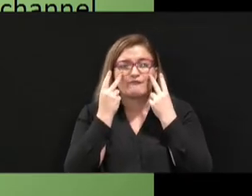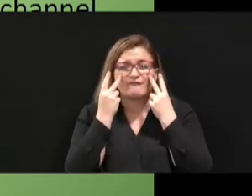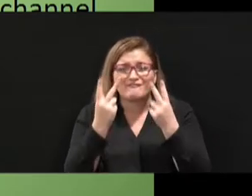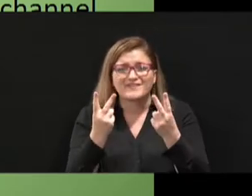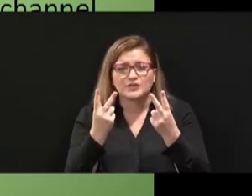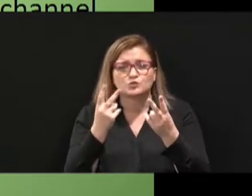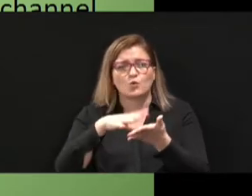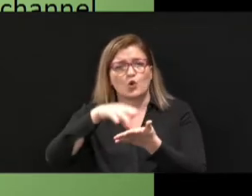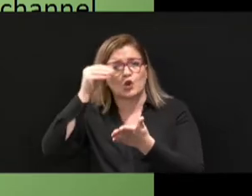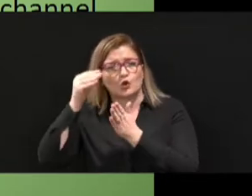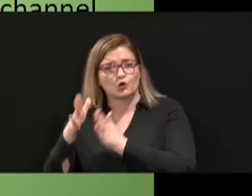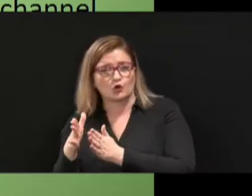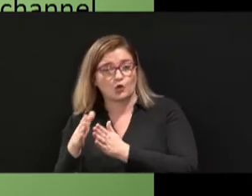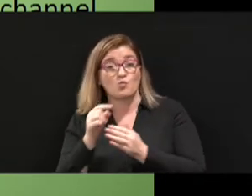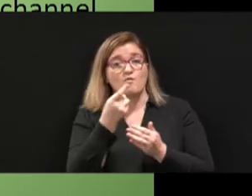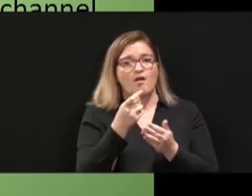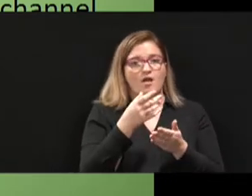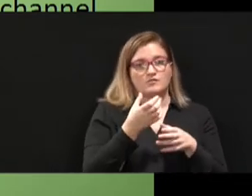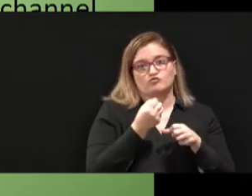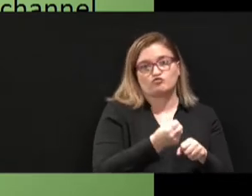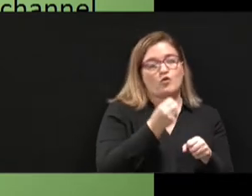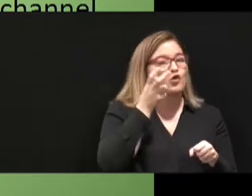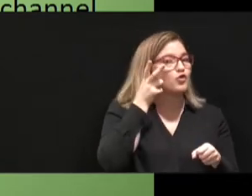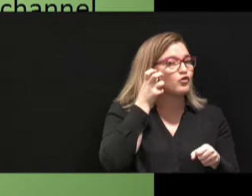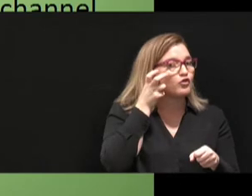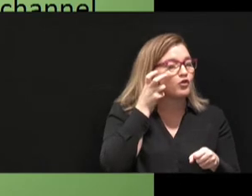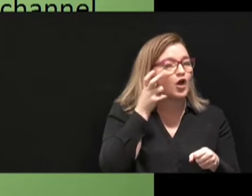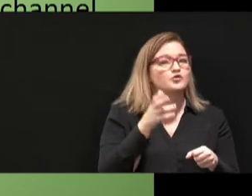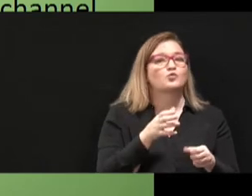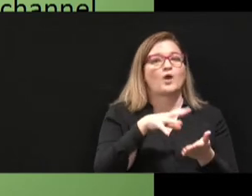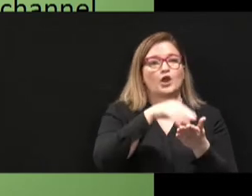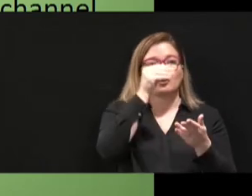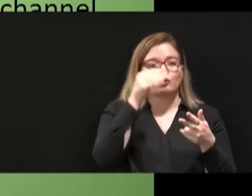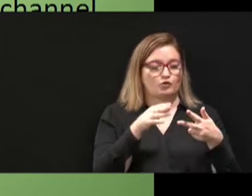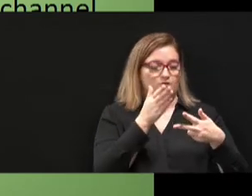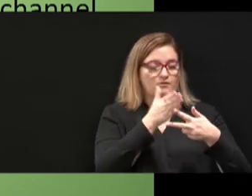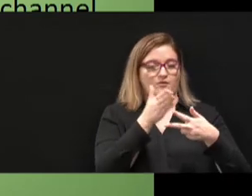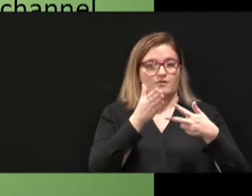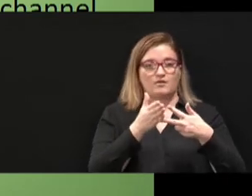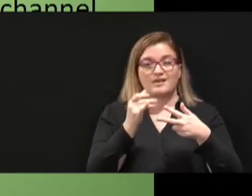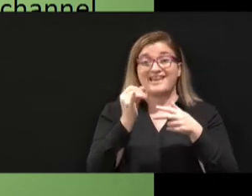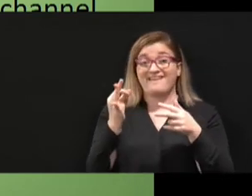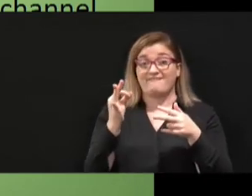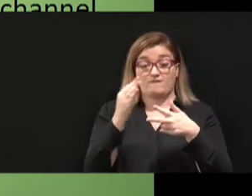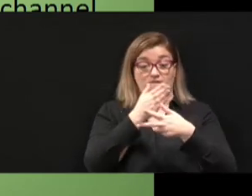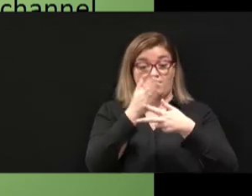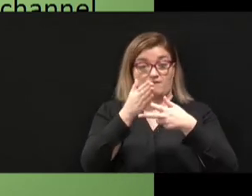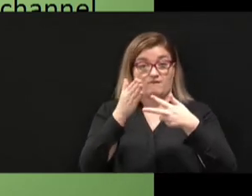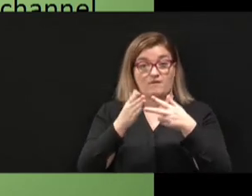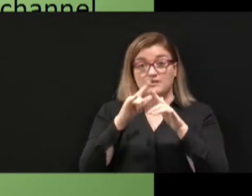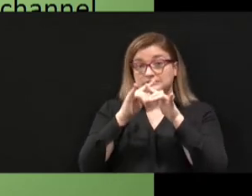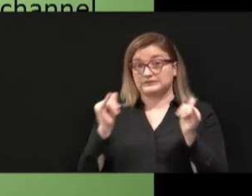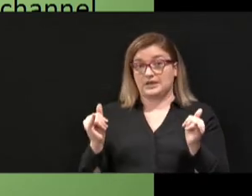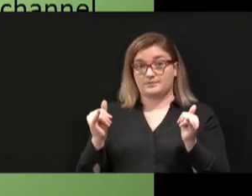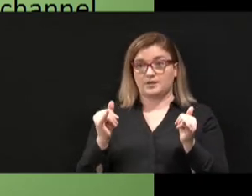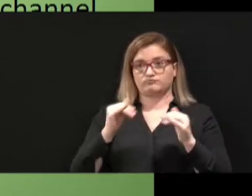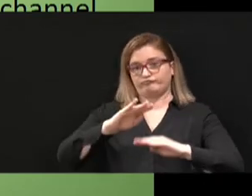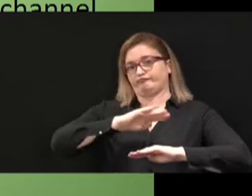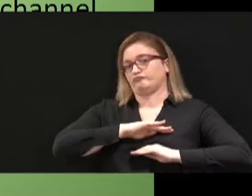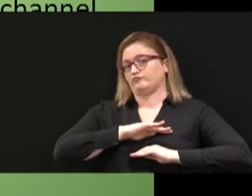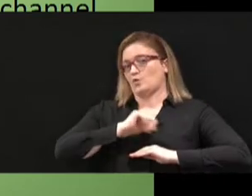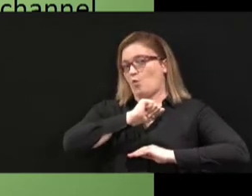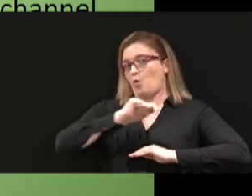a stronger auditory channel. If we're doing visual, auditory, and kinesthetic simultaneously, we're meeting